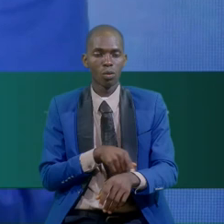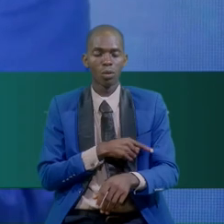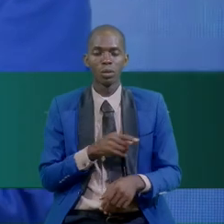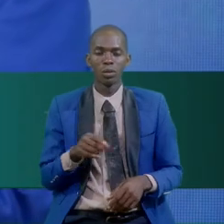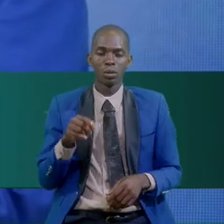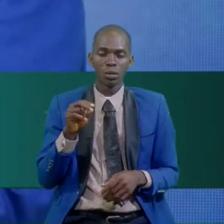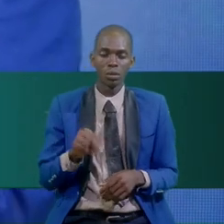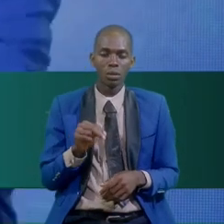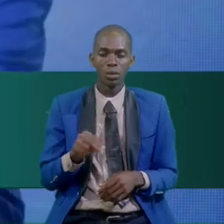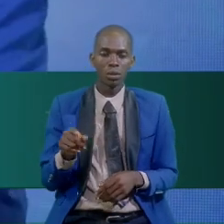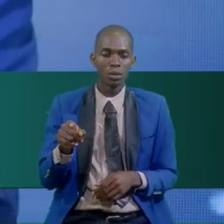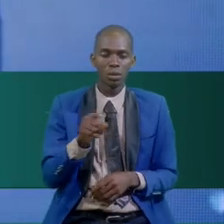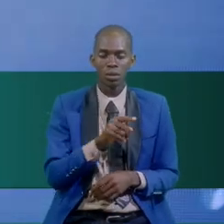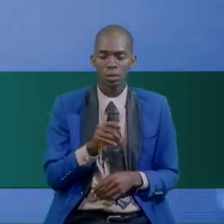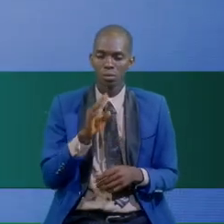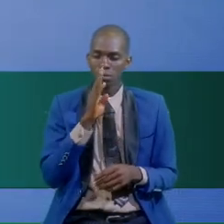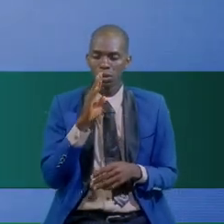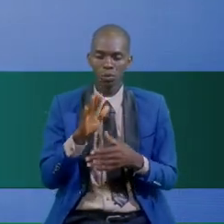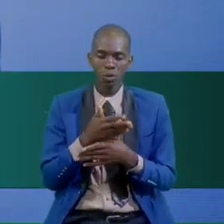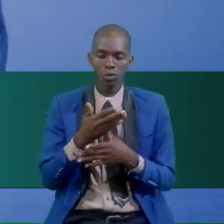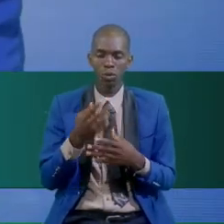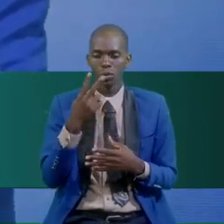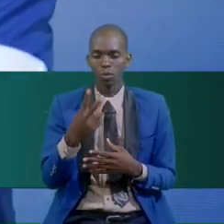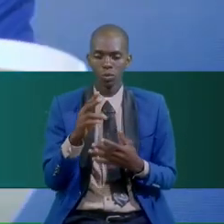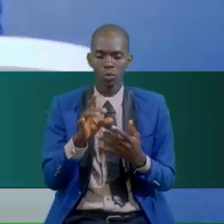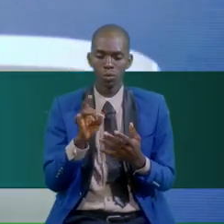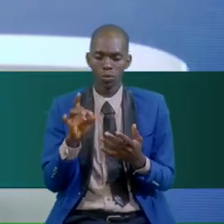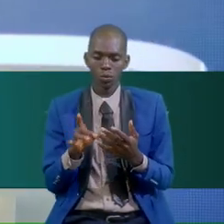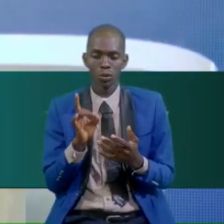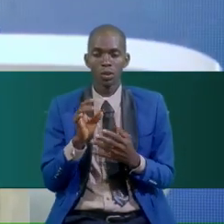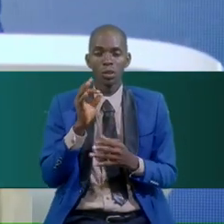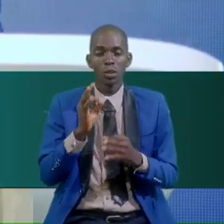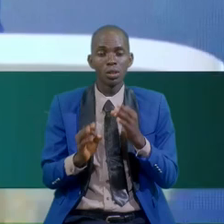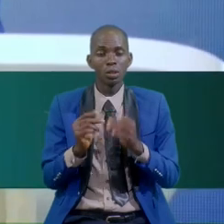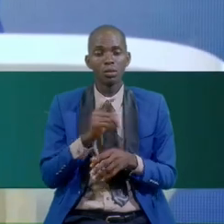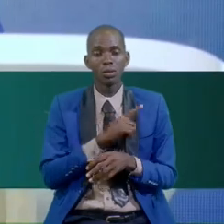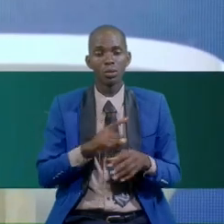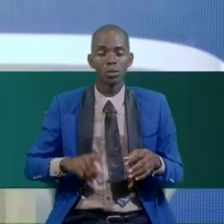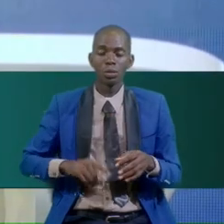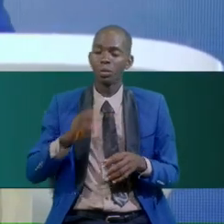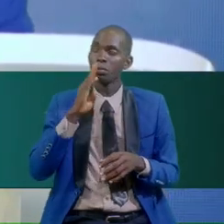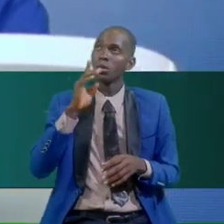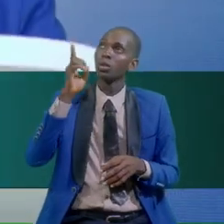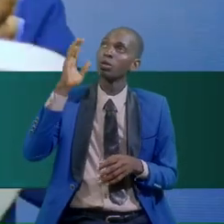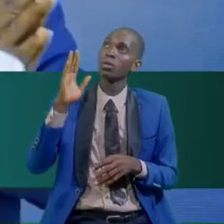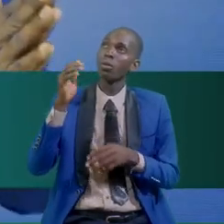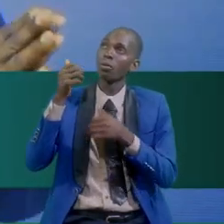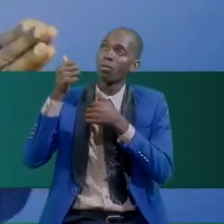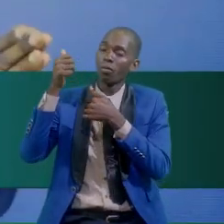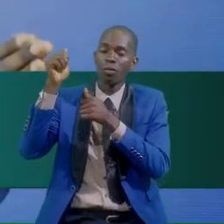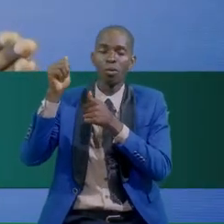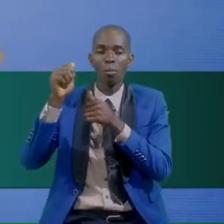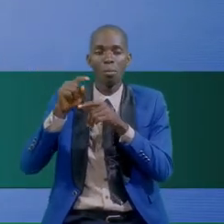between two opinions? If the Lord be God, follow him. But